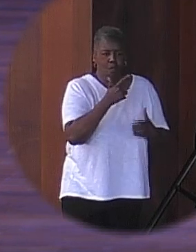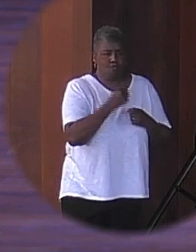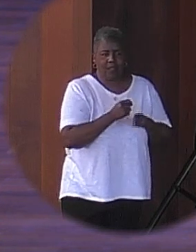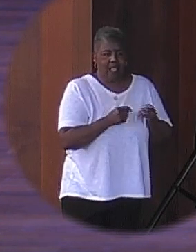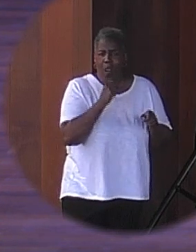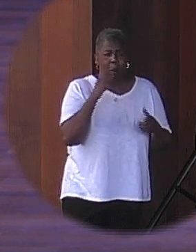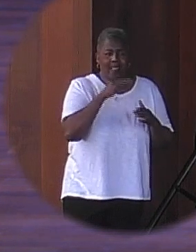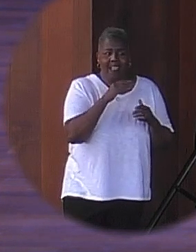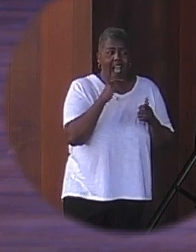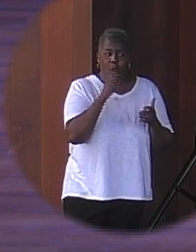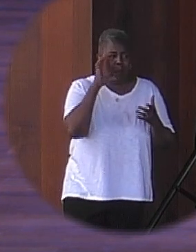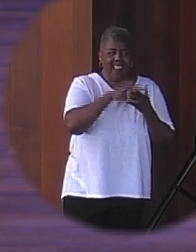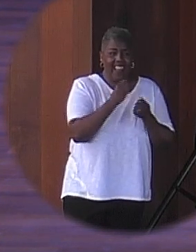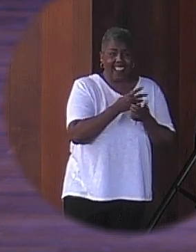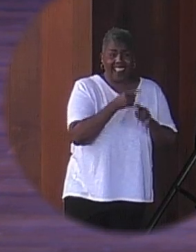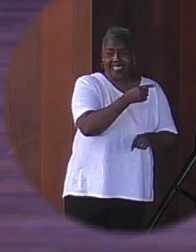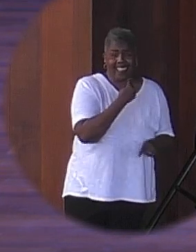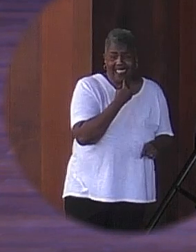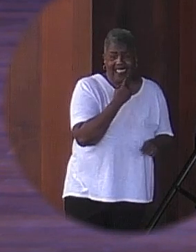I don't believe anything he says.